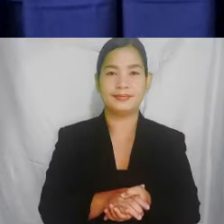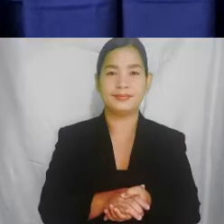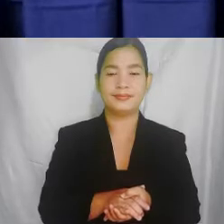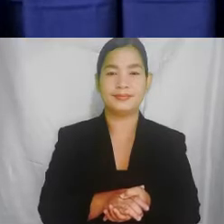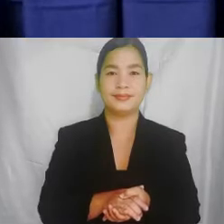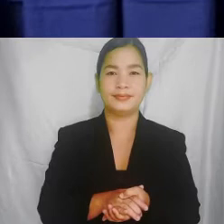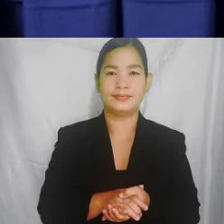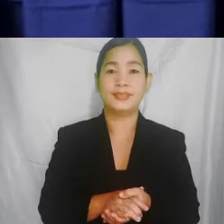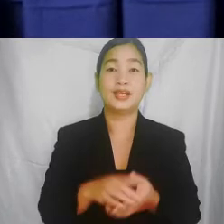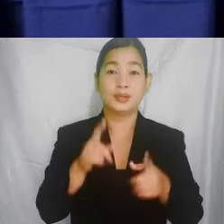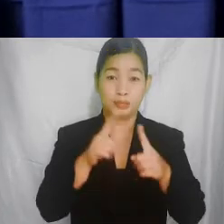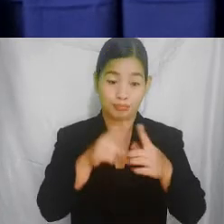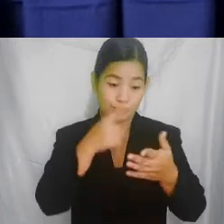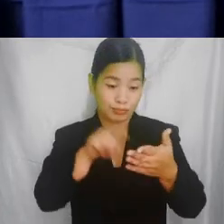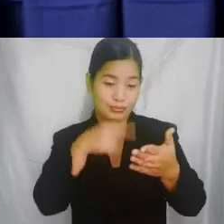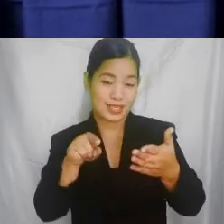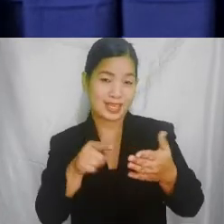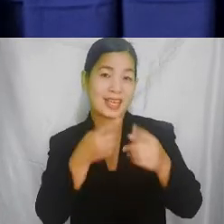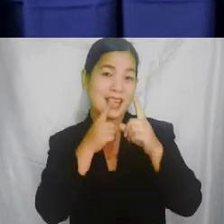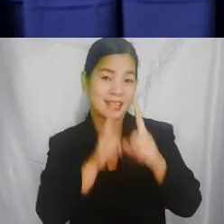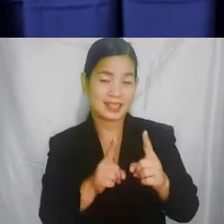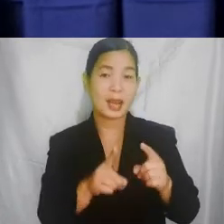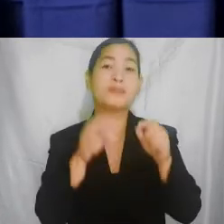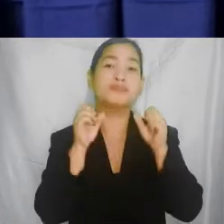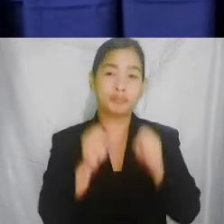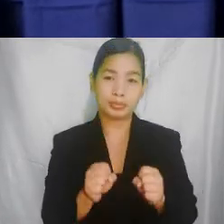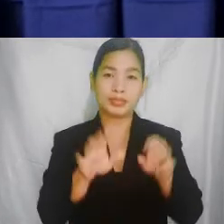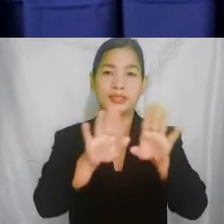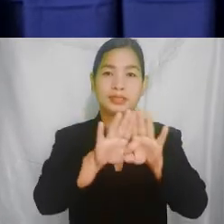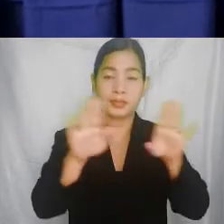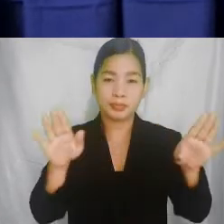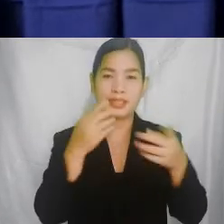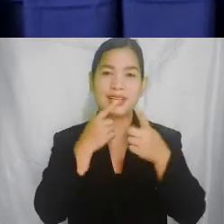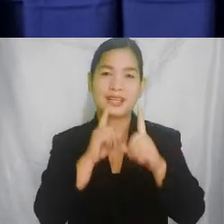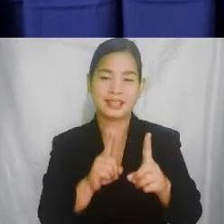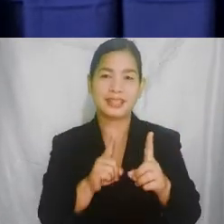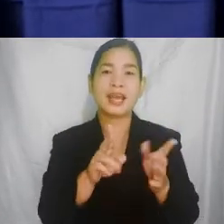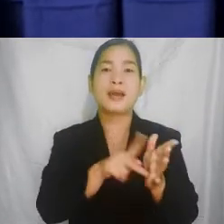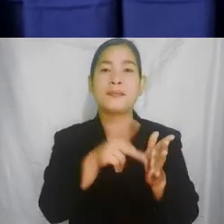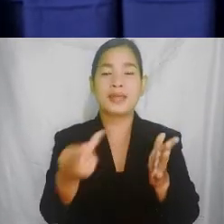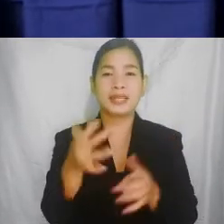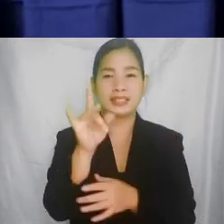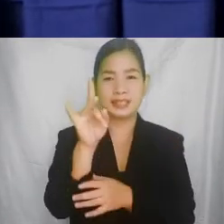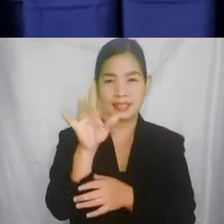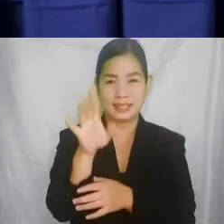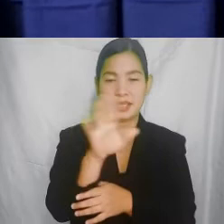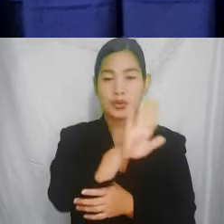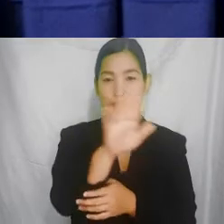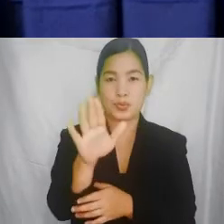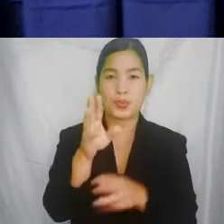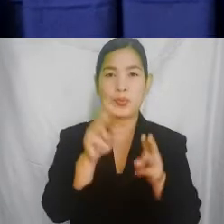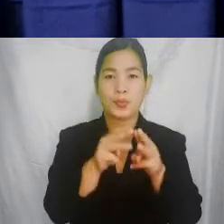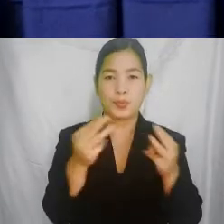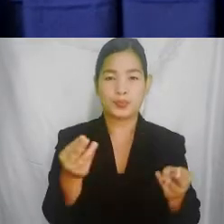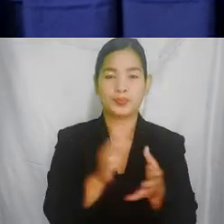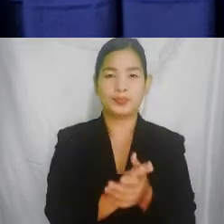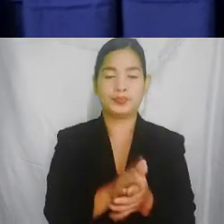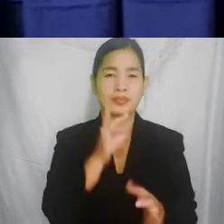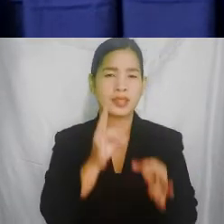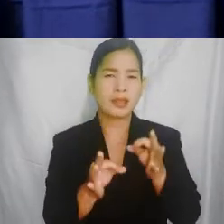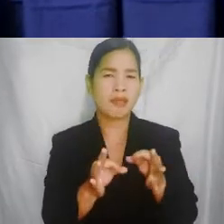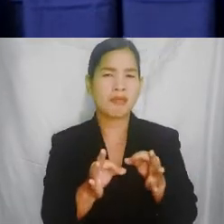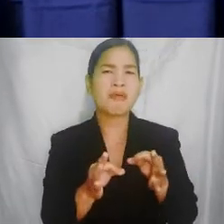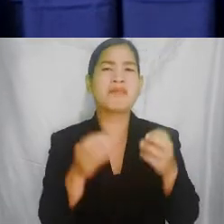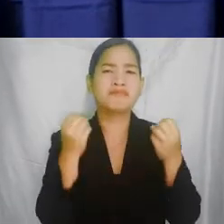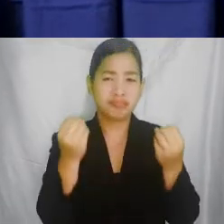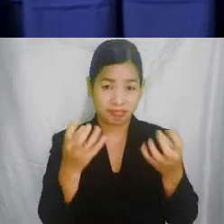To check your answers, you can open the answer key found on page 18 in your module. If you got the majority of